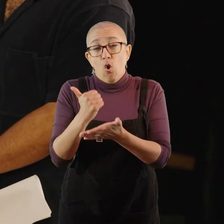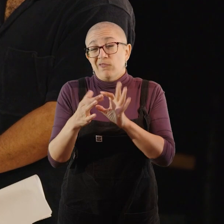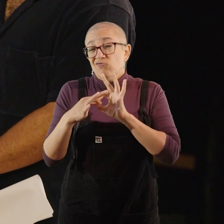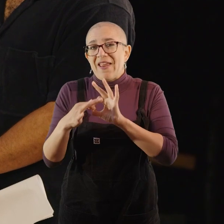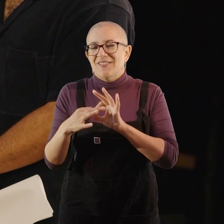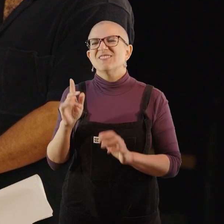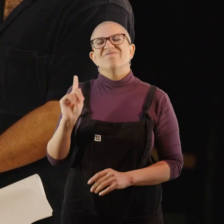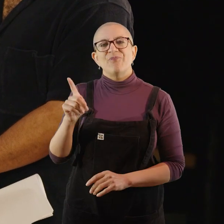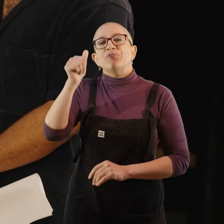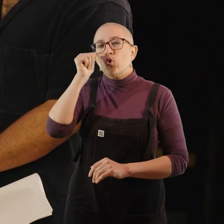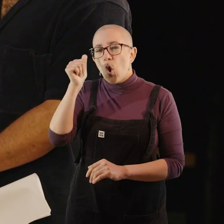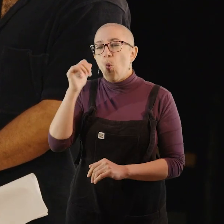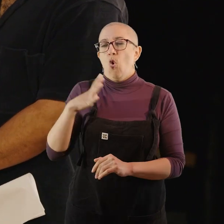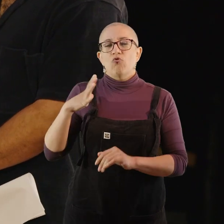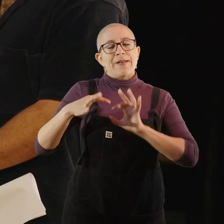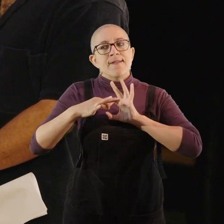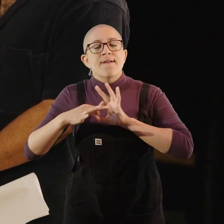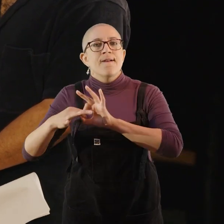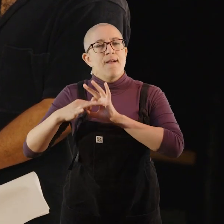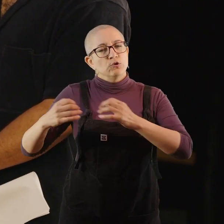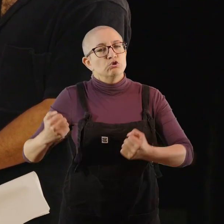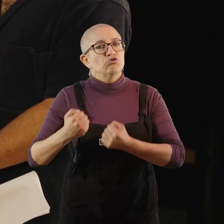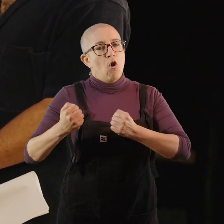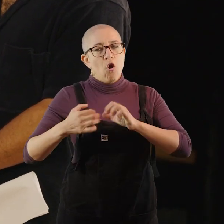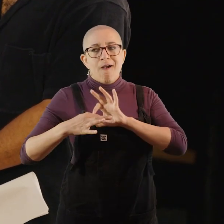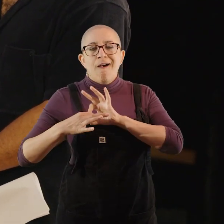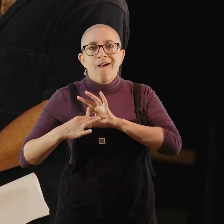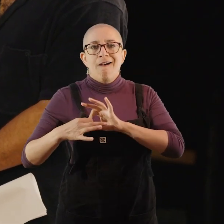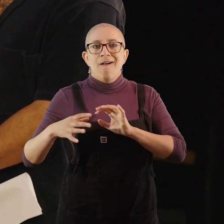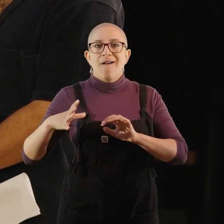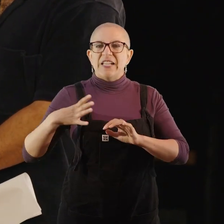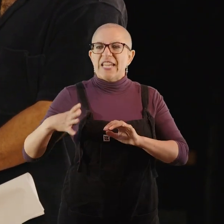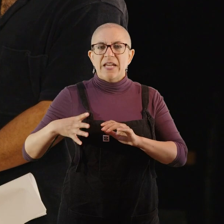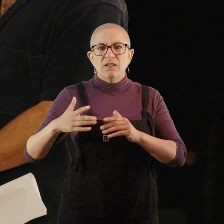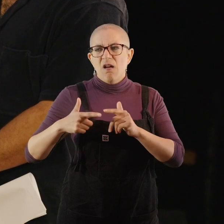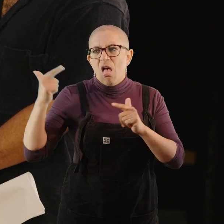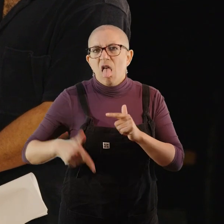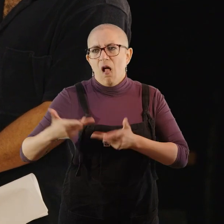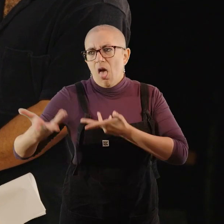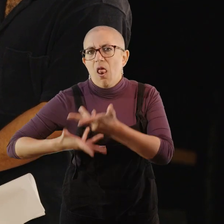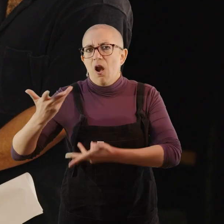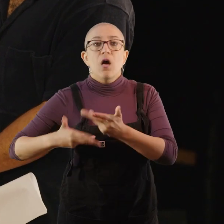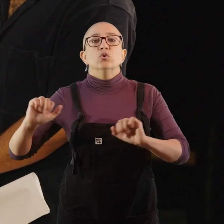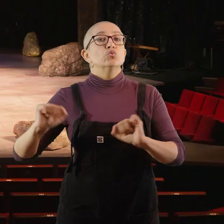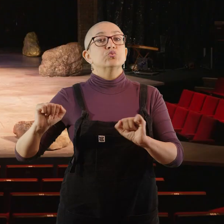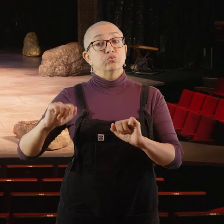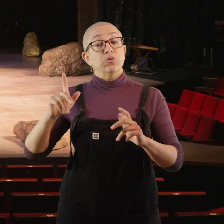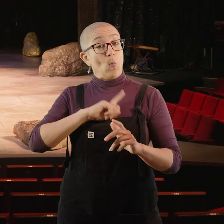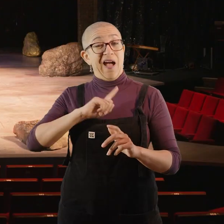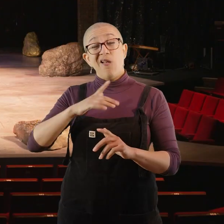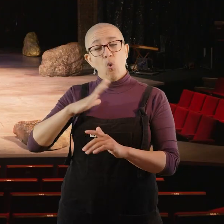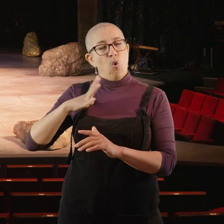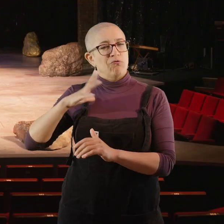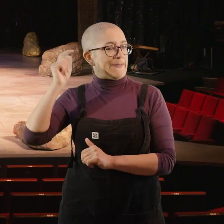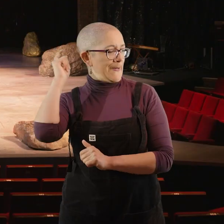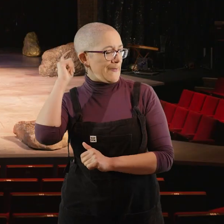that that's really solid and doesn't actually require a lot of chat. They've had time to build up a shorthand with each other.